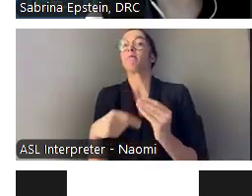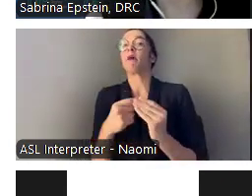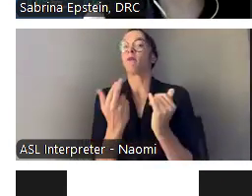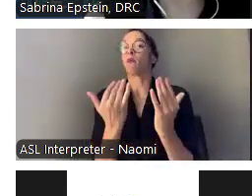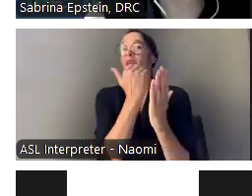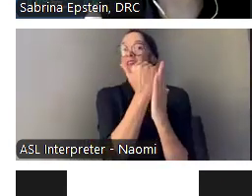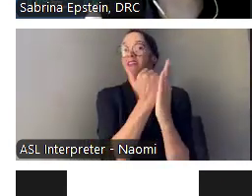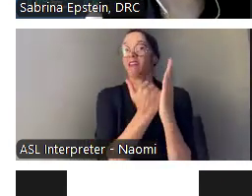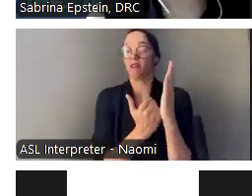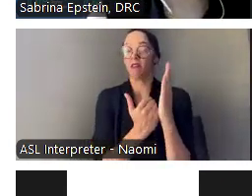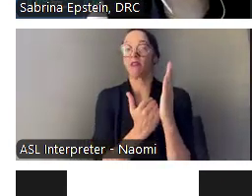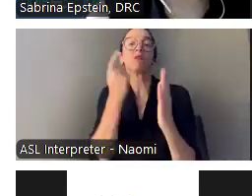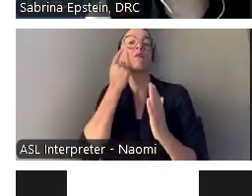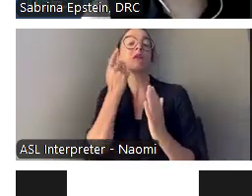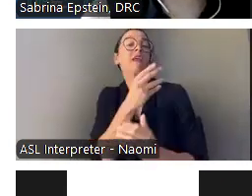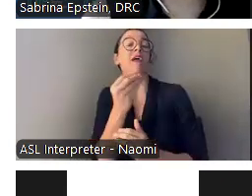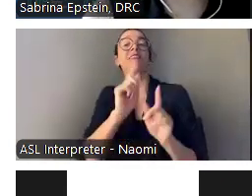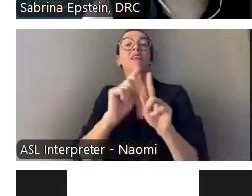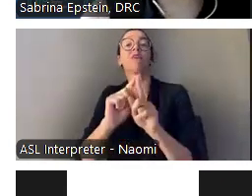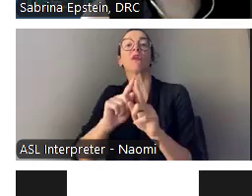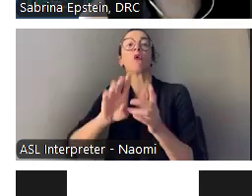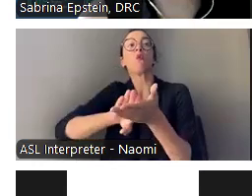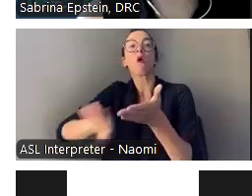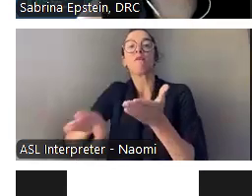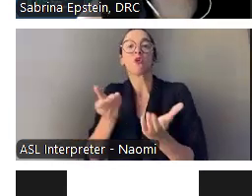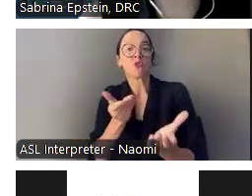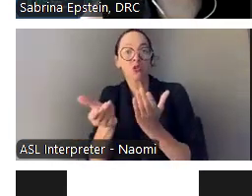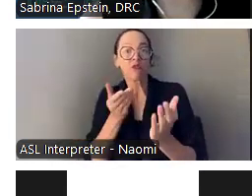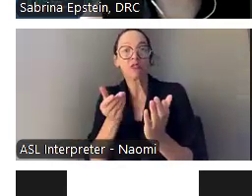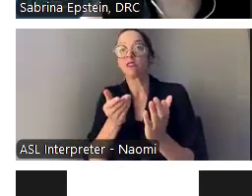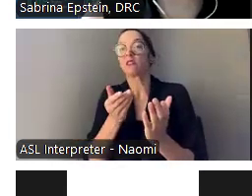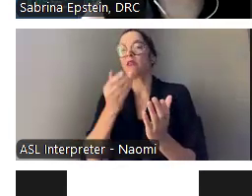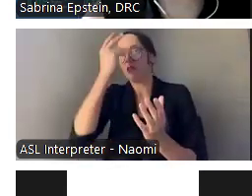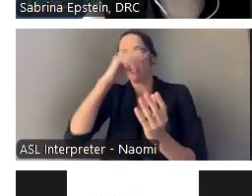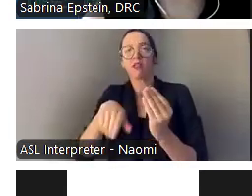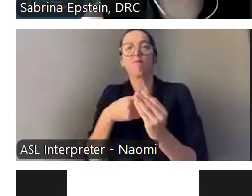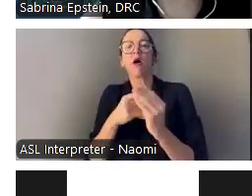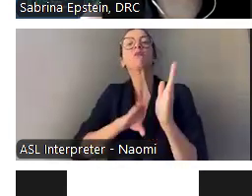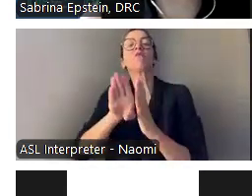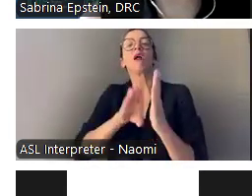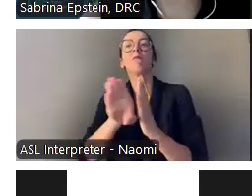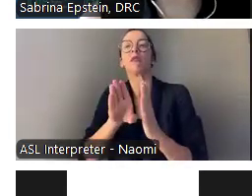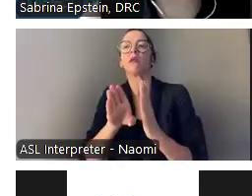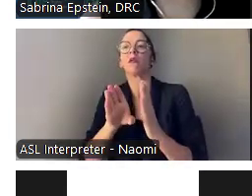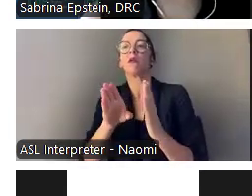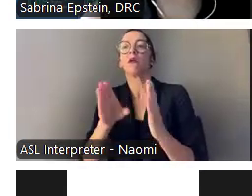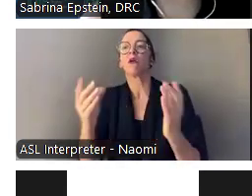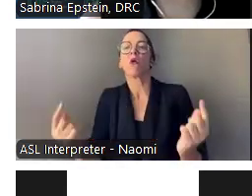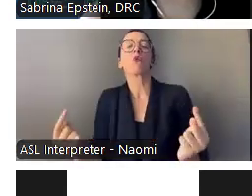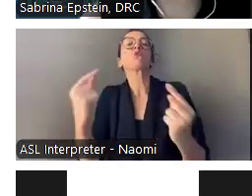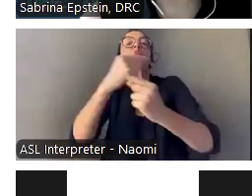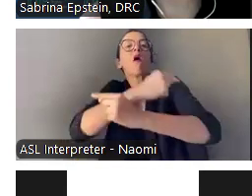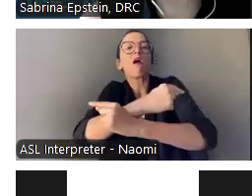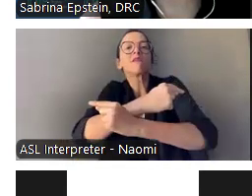different waiver services, and really thinking about developing a crosswalk and a plan to help make